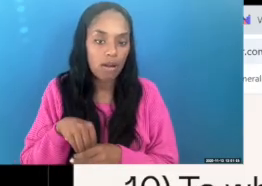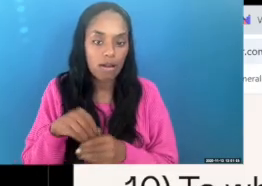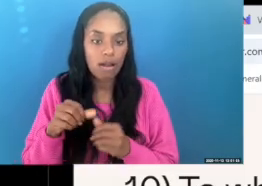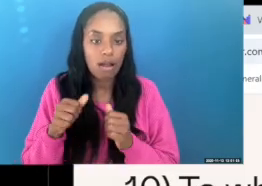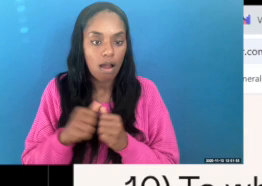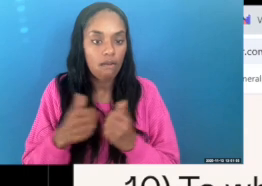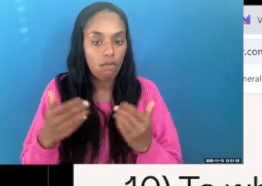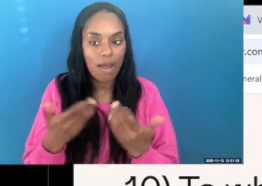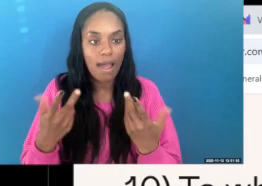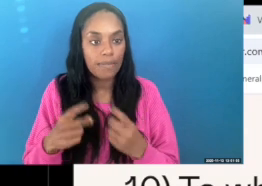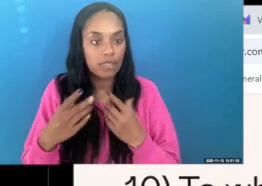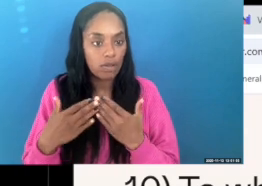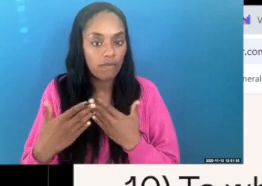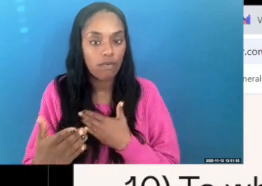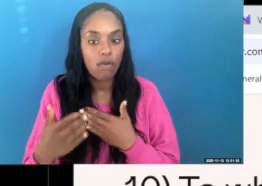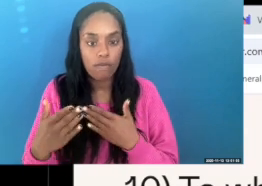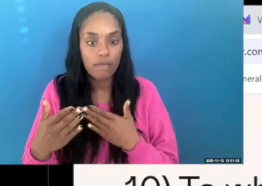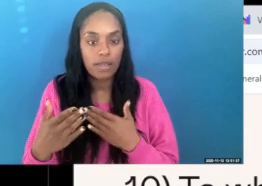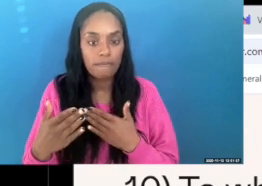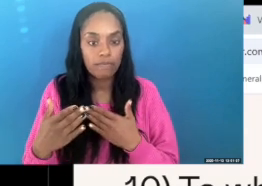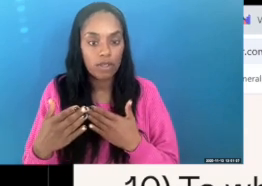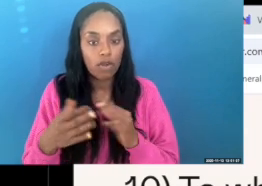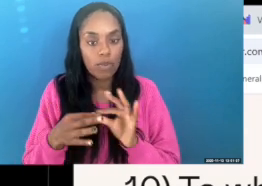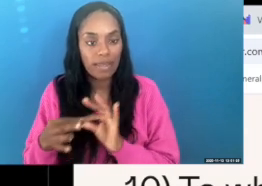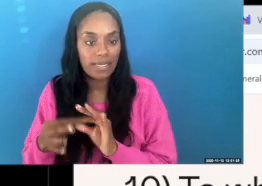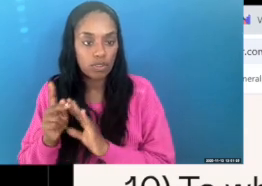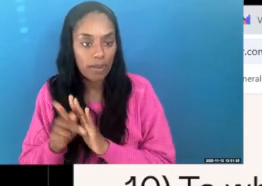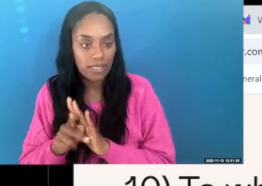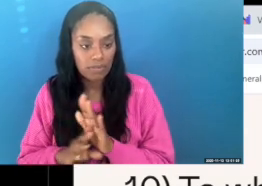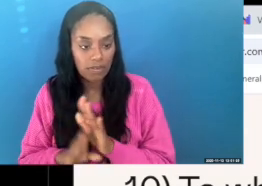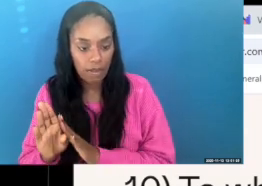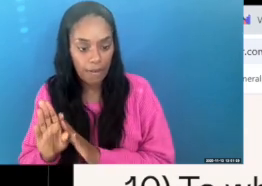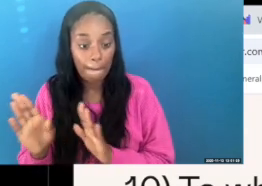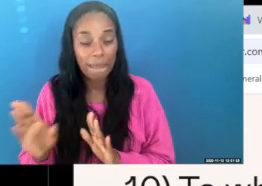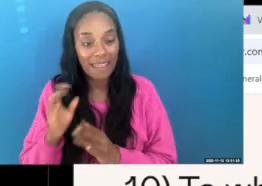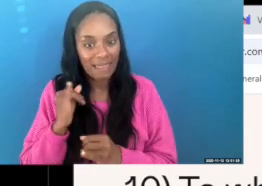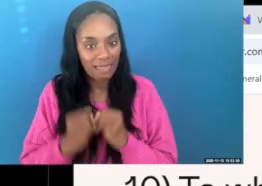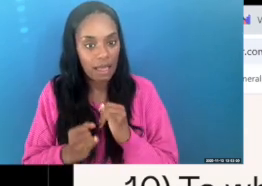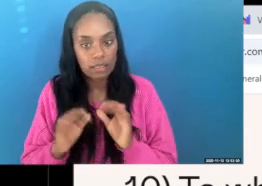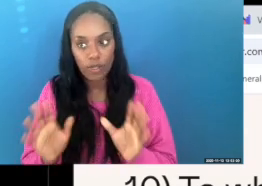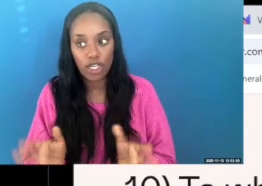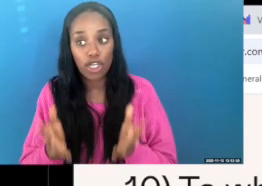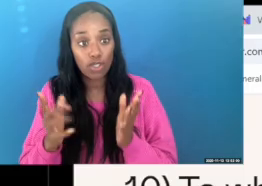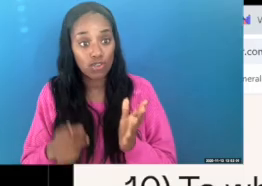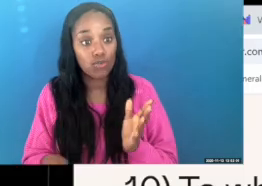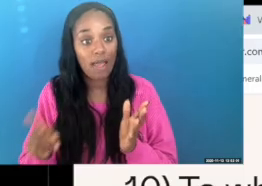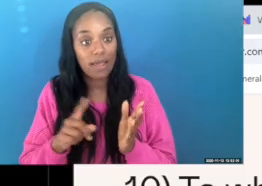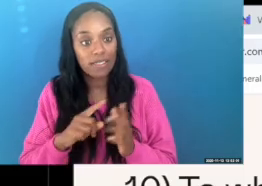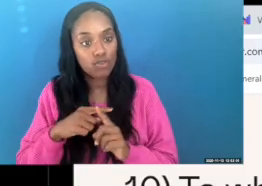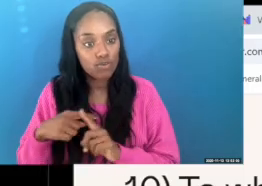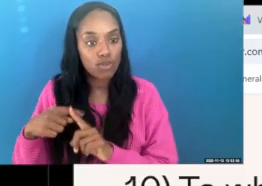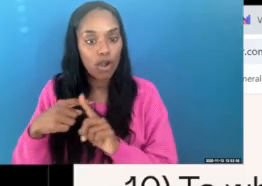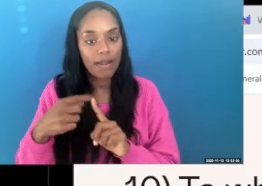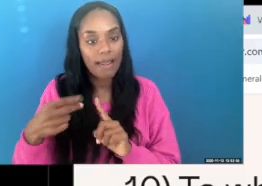as HVIP. We understand that there's a limit on money, but policy innovations like this really ought to be part of the